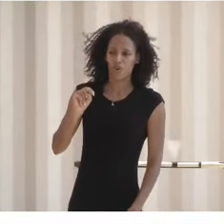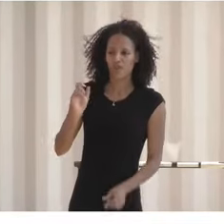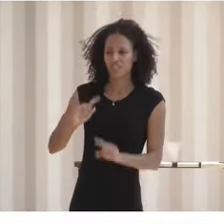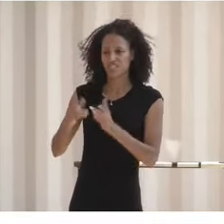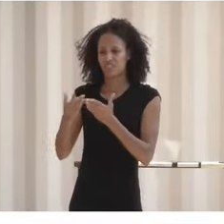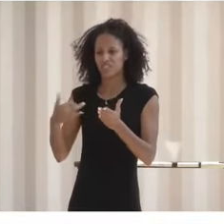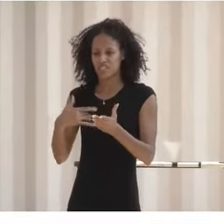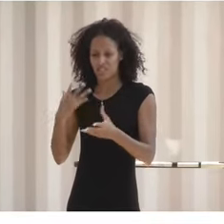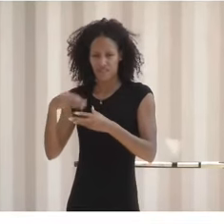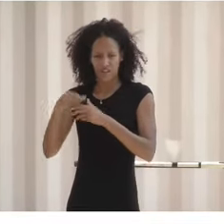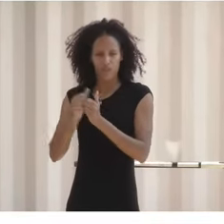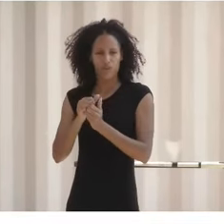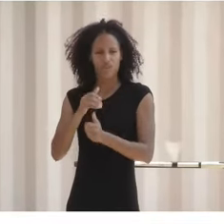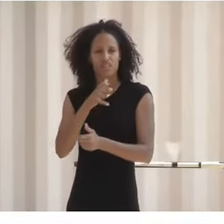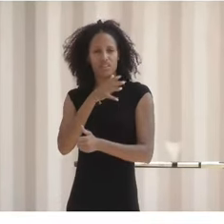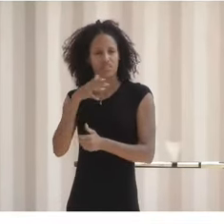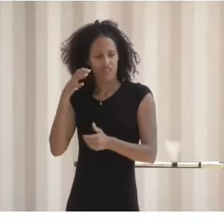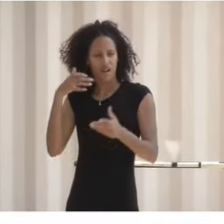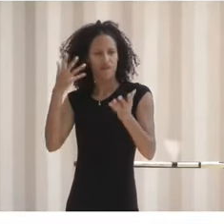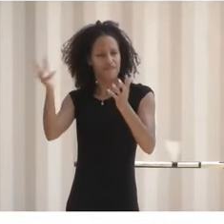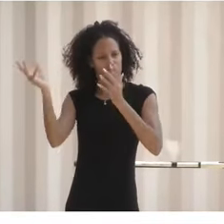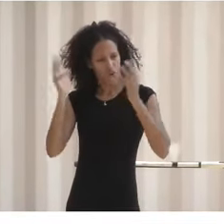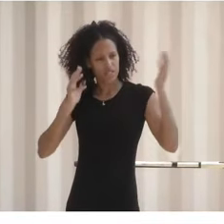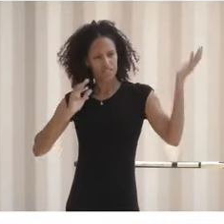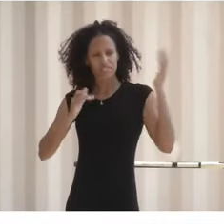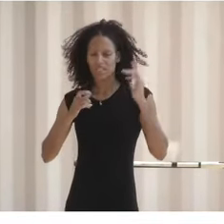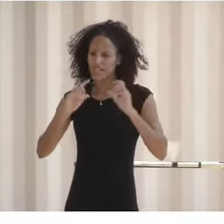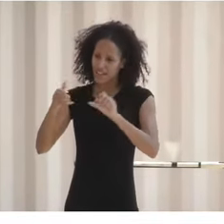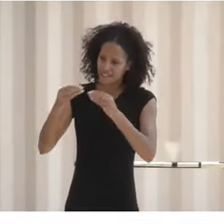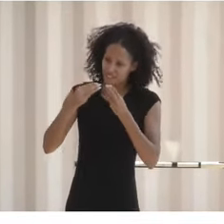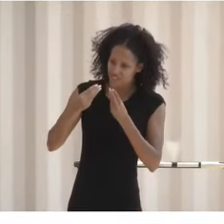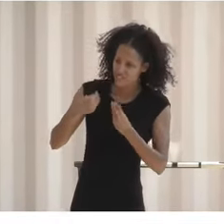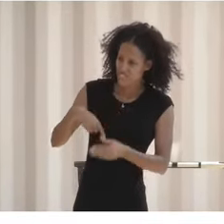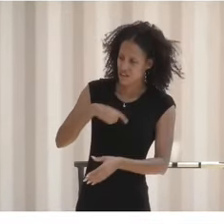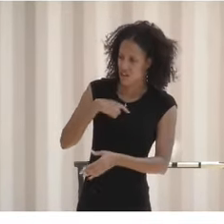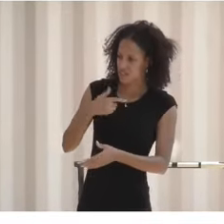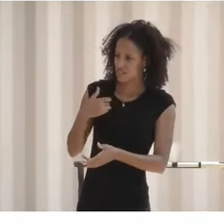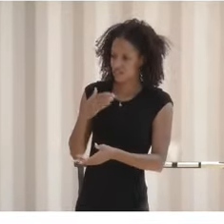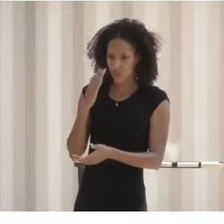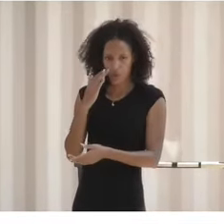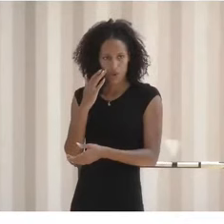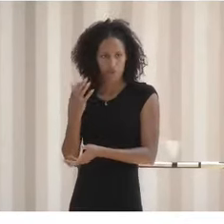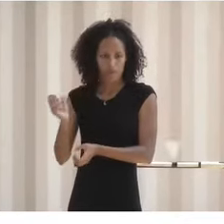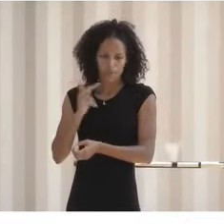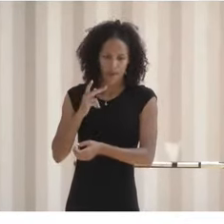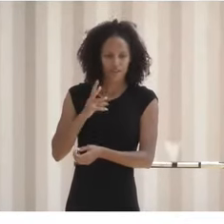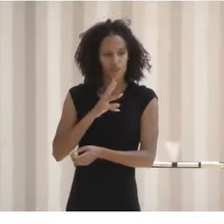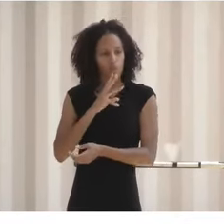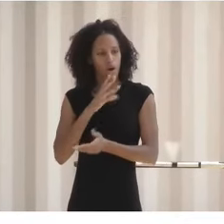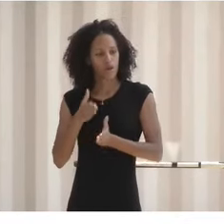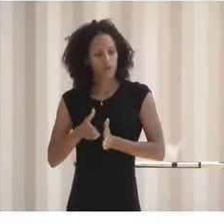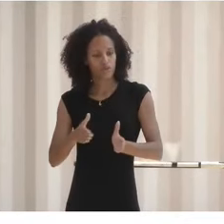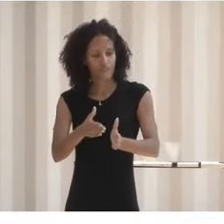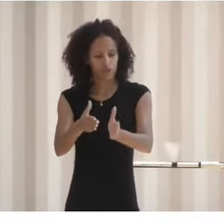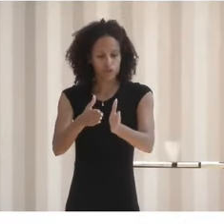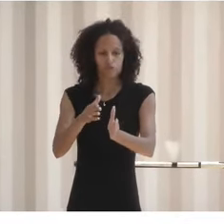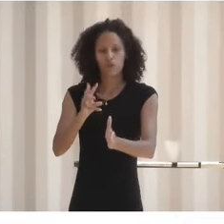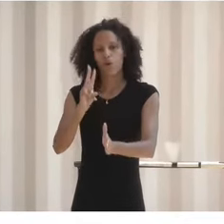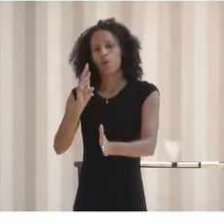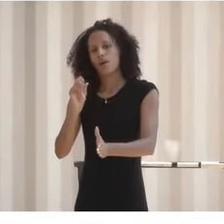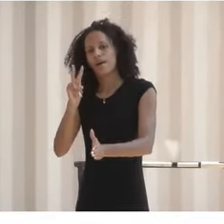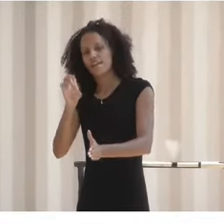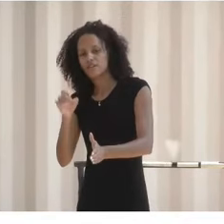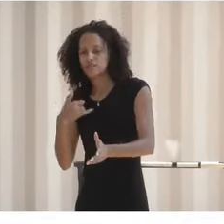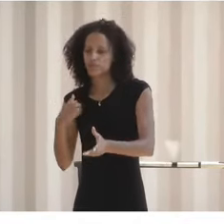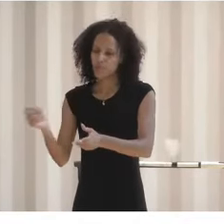to forests. Forests that feed us as well, that bring back the waterways and the rivers, that bring back the